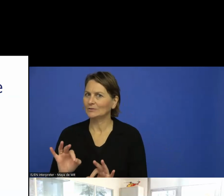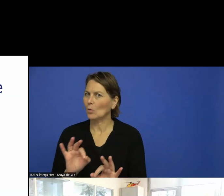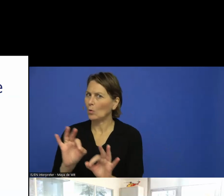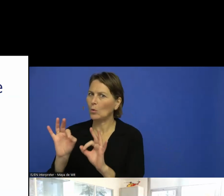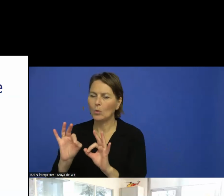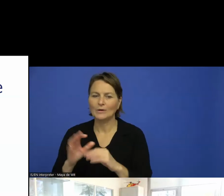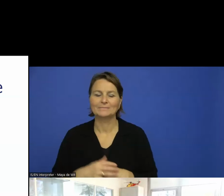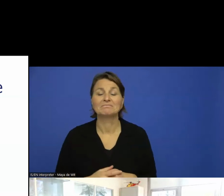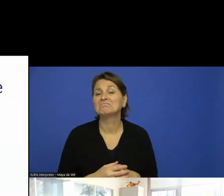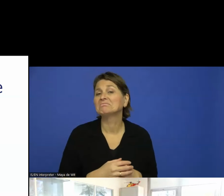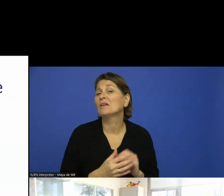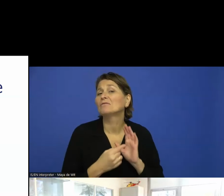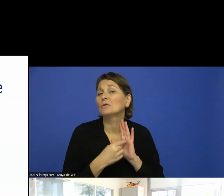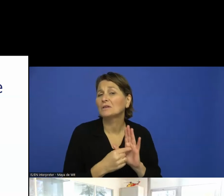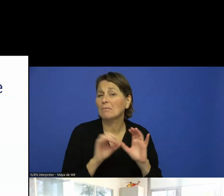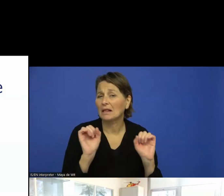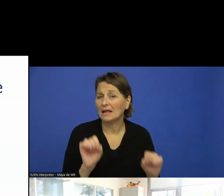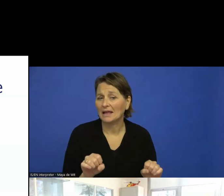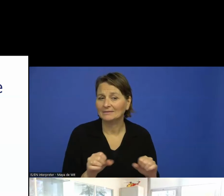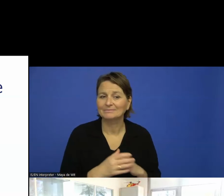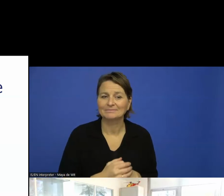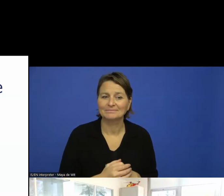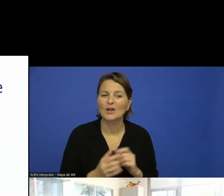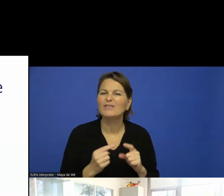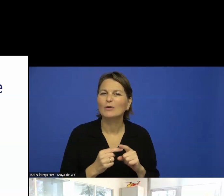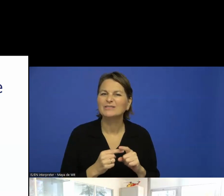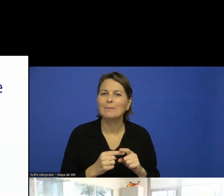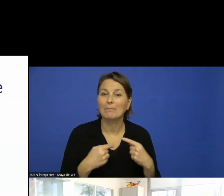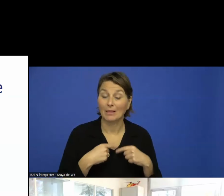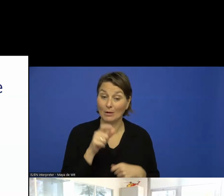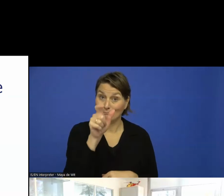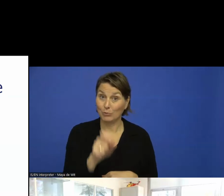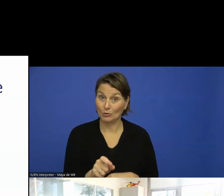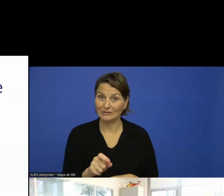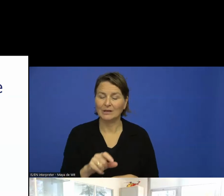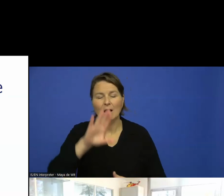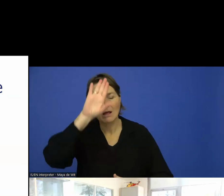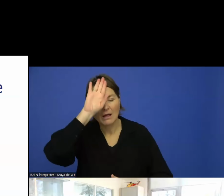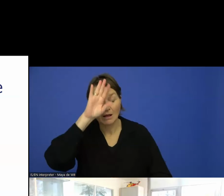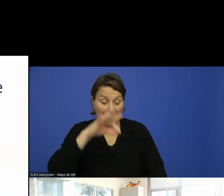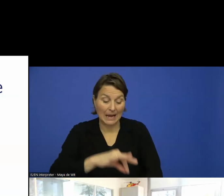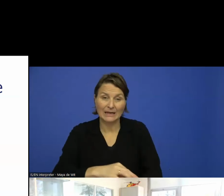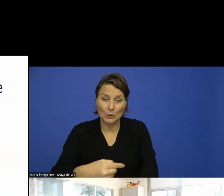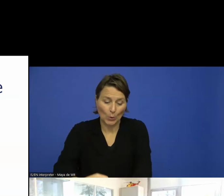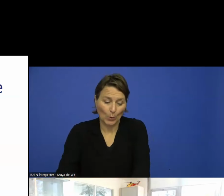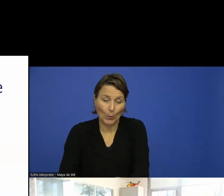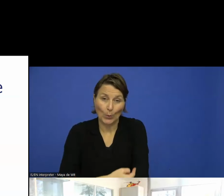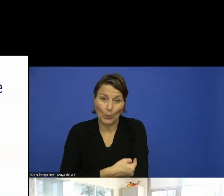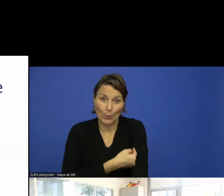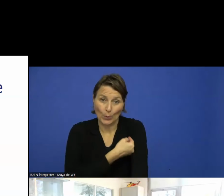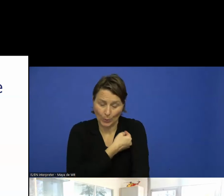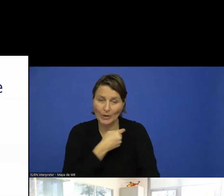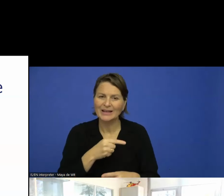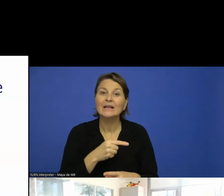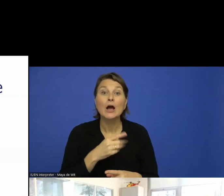to simple things, maybe like putting a line, a central line into a person in theatre. And we know there's a point in